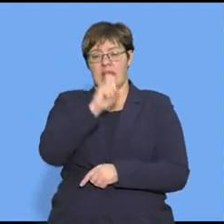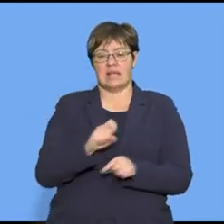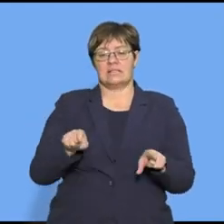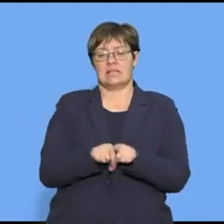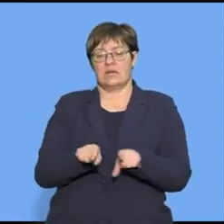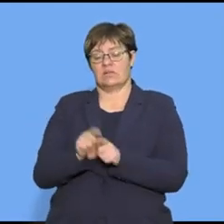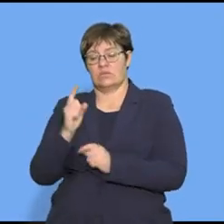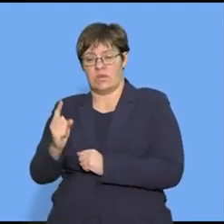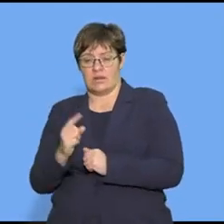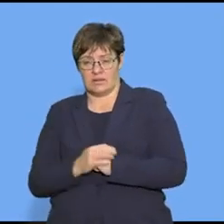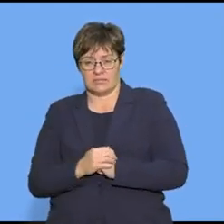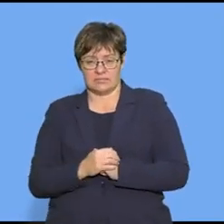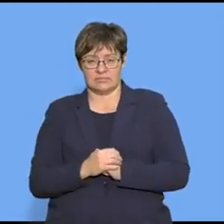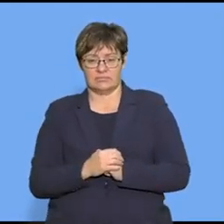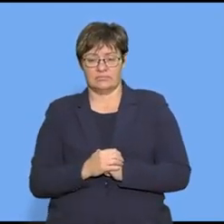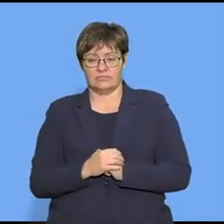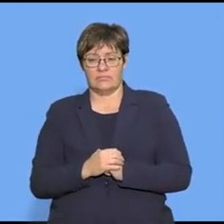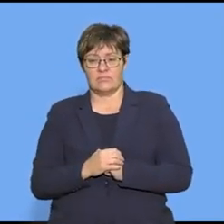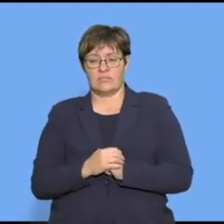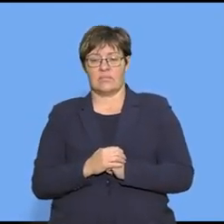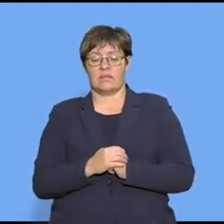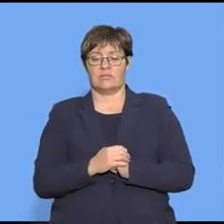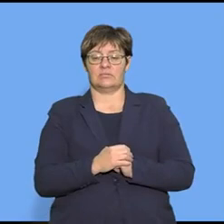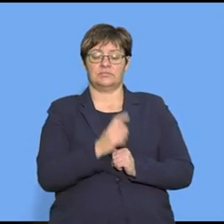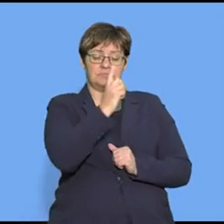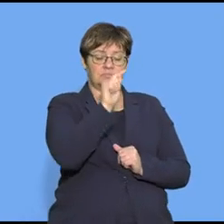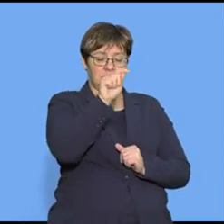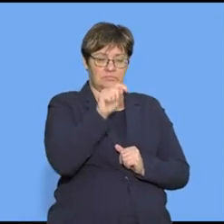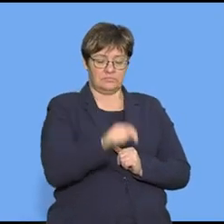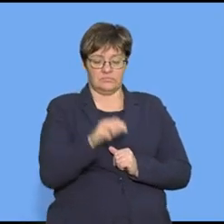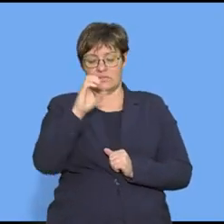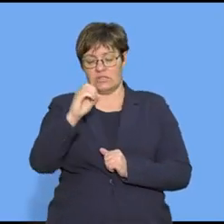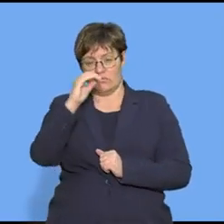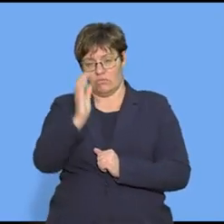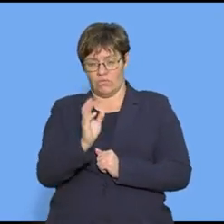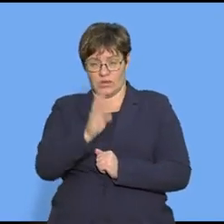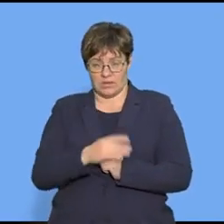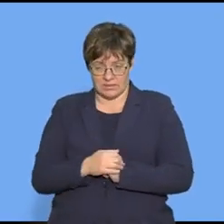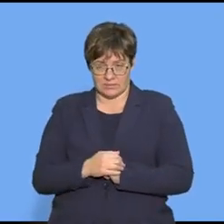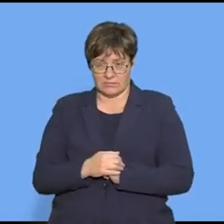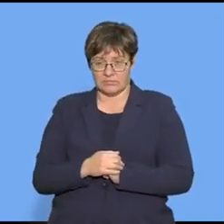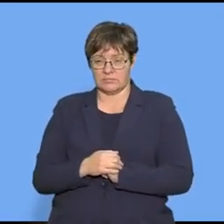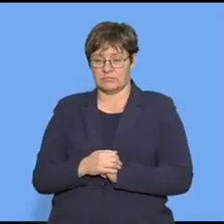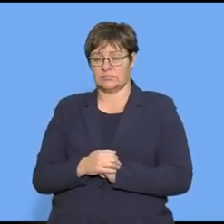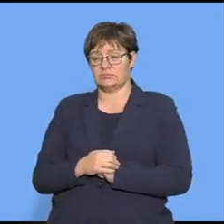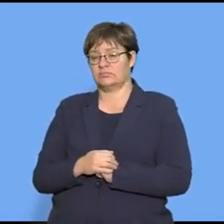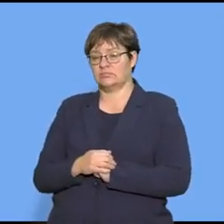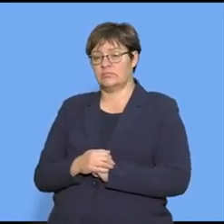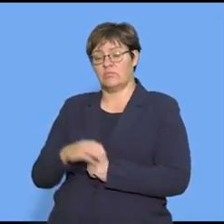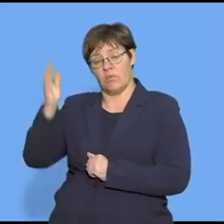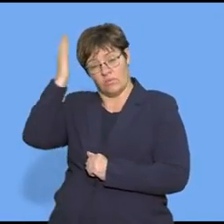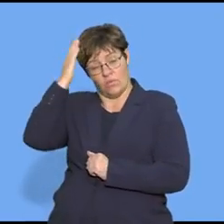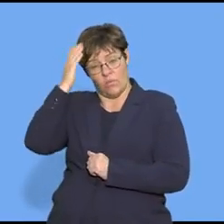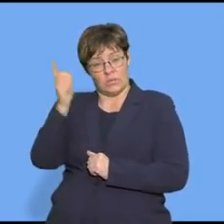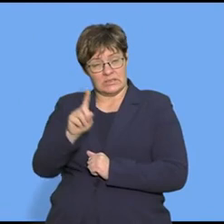then x will be equals to 1. So in simple terms, this will be 1 and 0, all right? And then what do